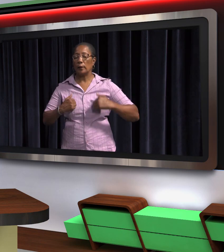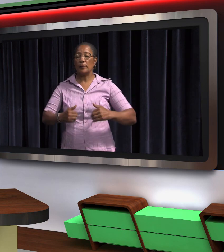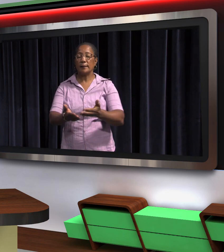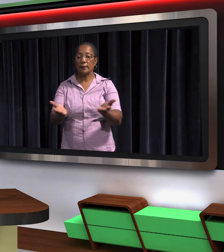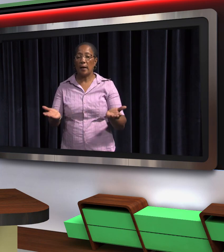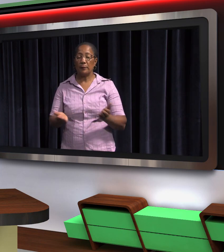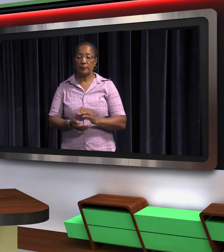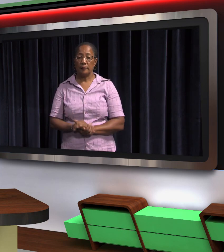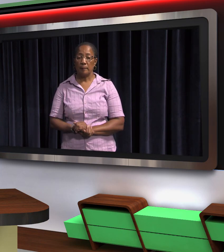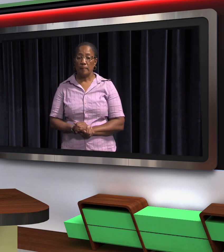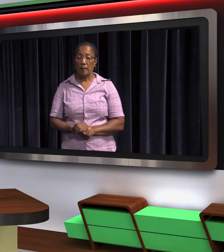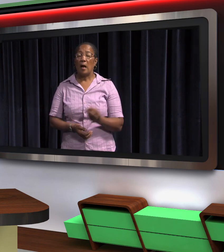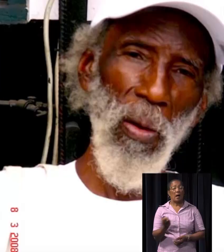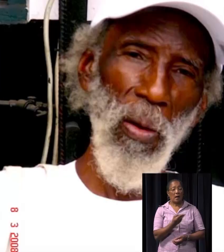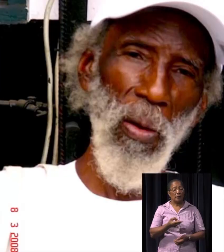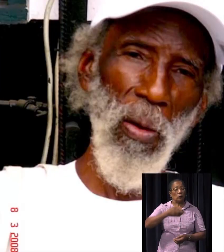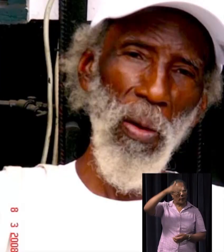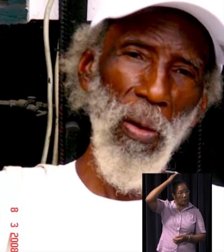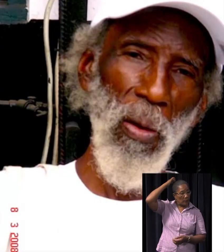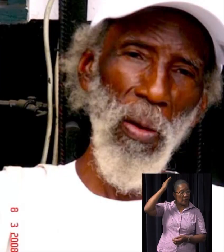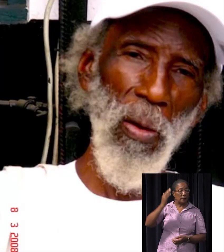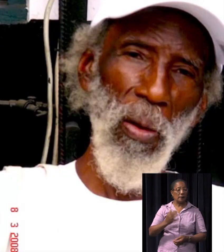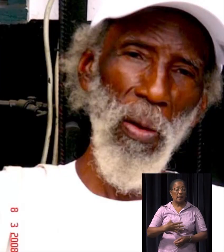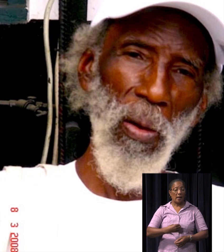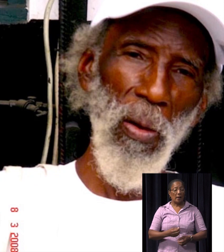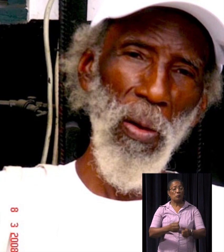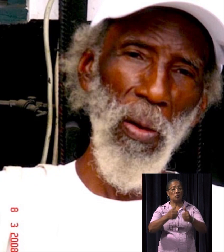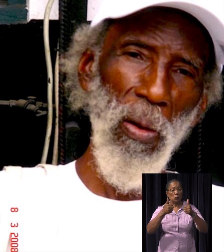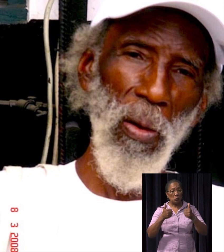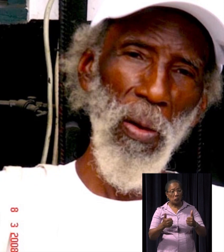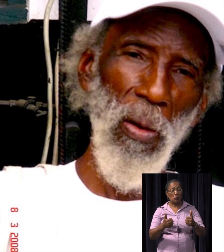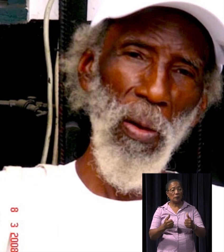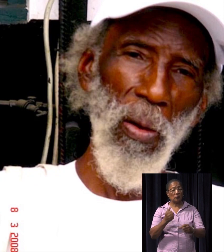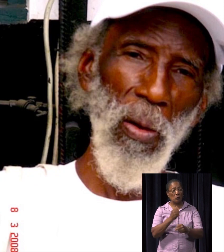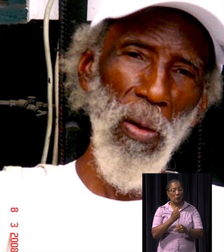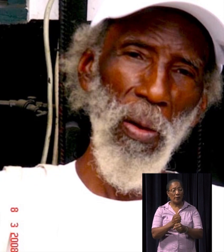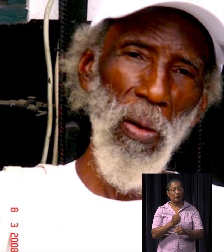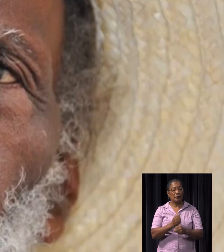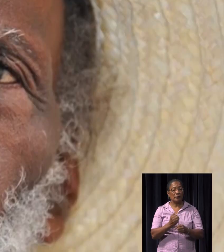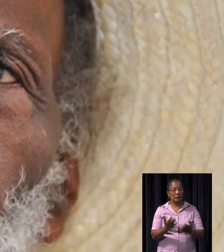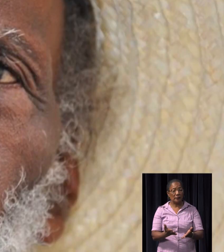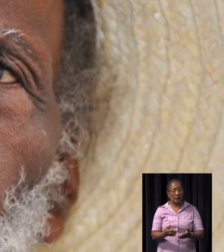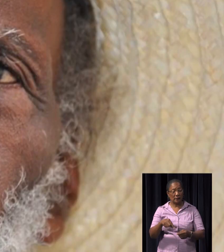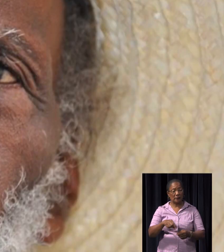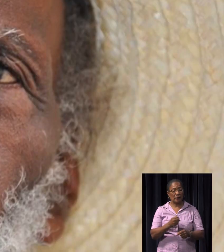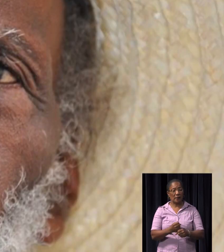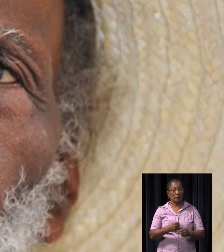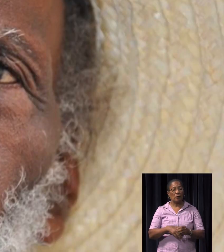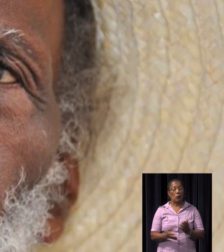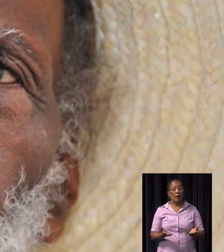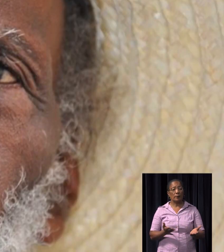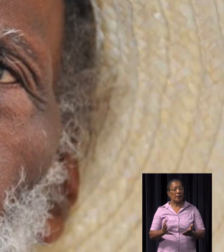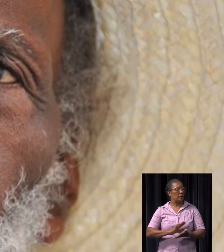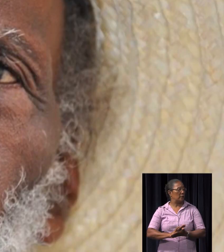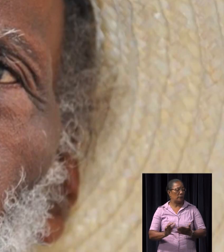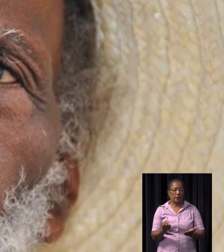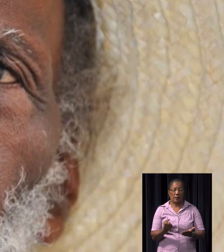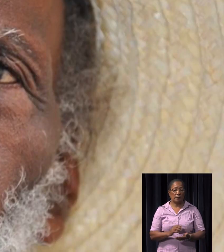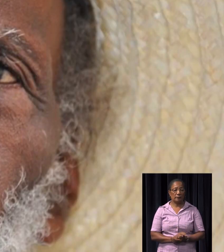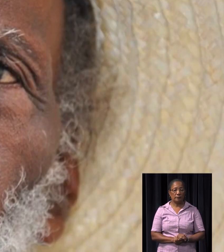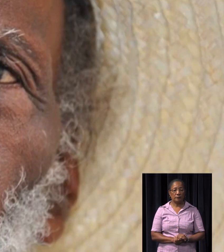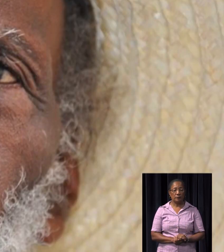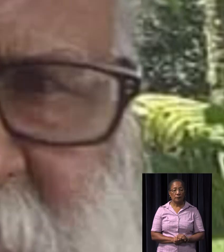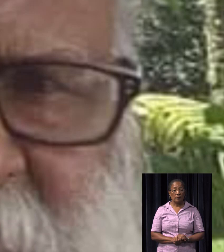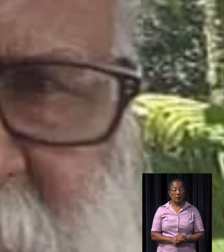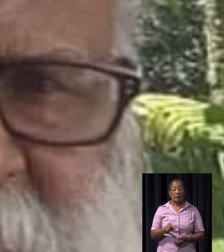director of the culture department. Both men had, each in their specific areas, achievements that